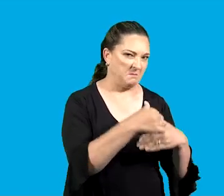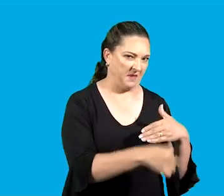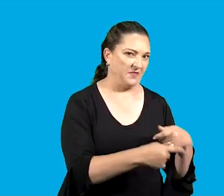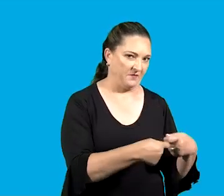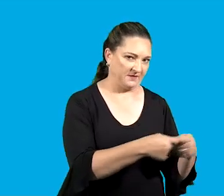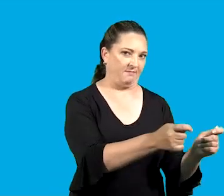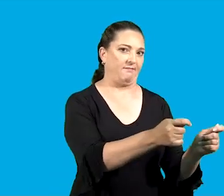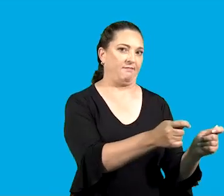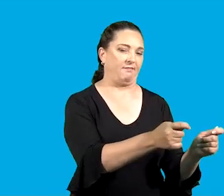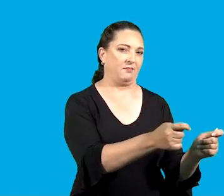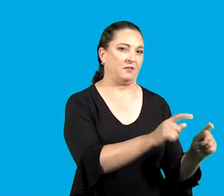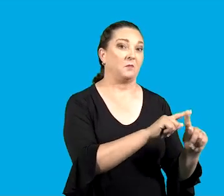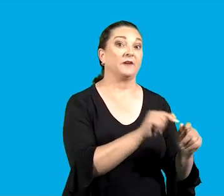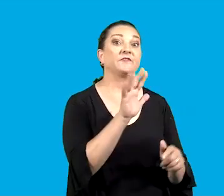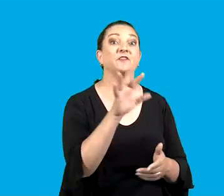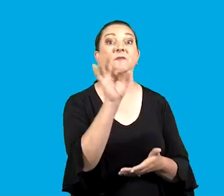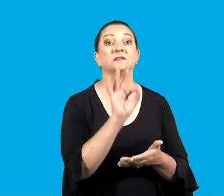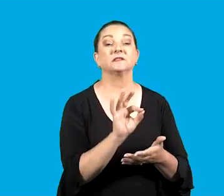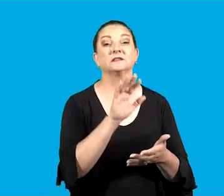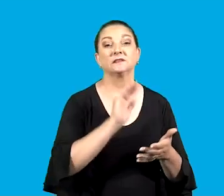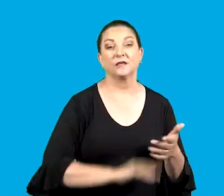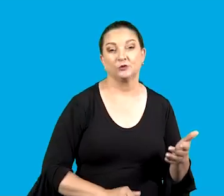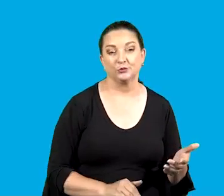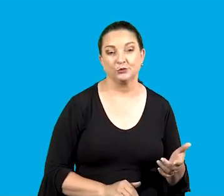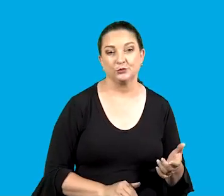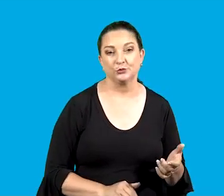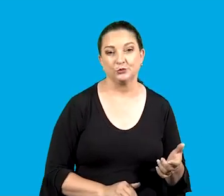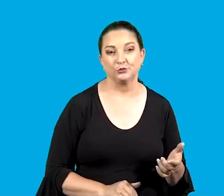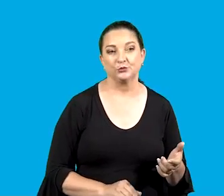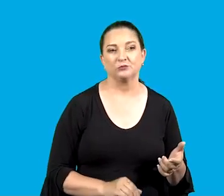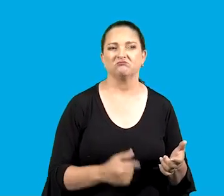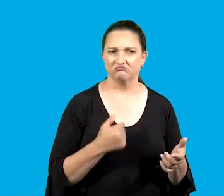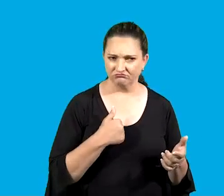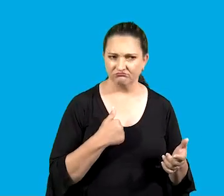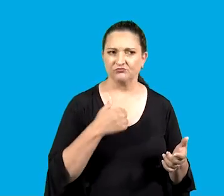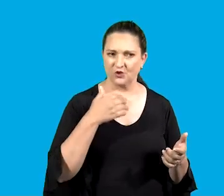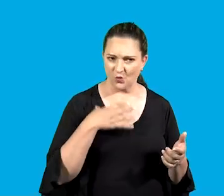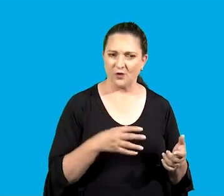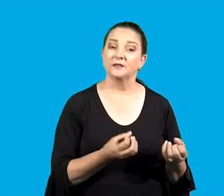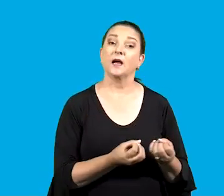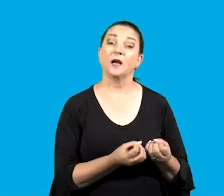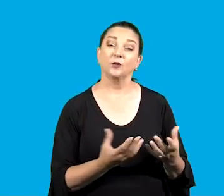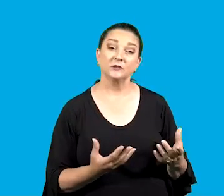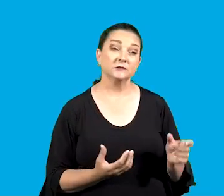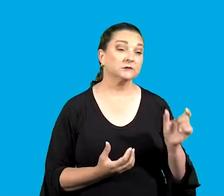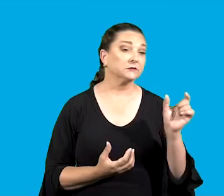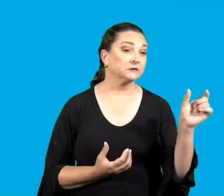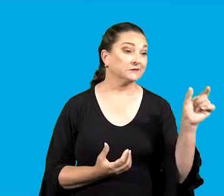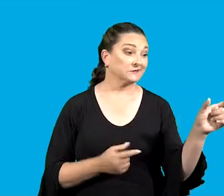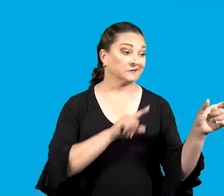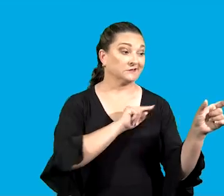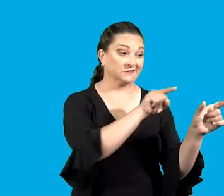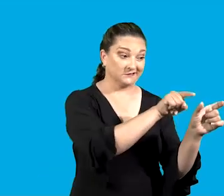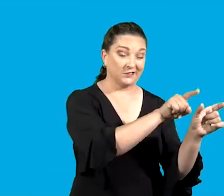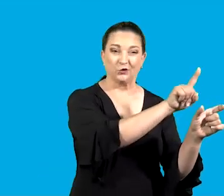they receive 5% discount. So that is the discount allowed that I want. So what I want